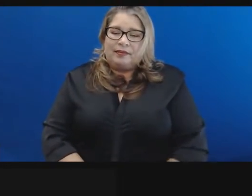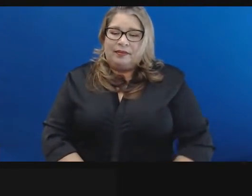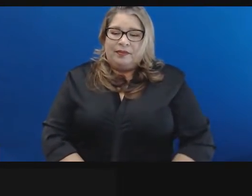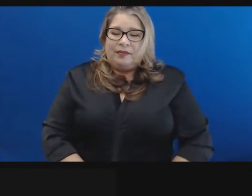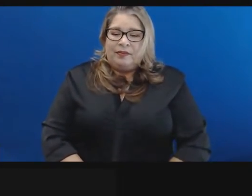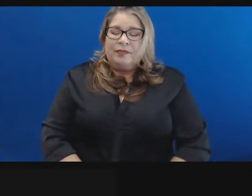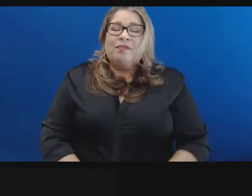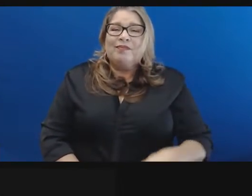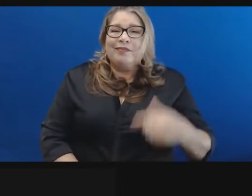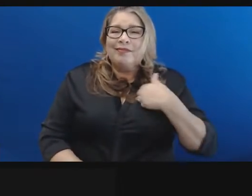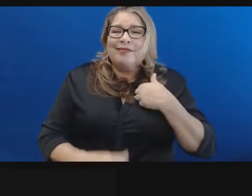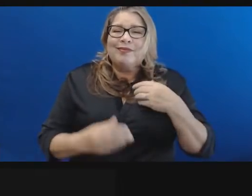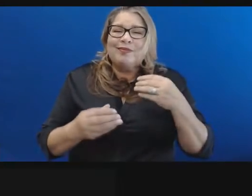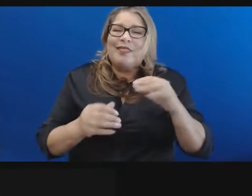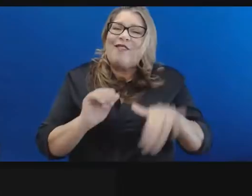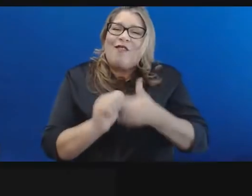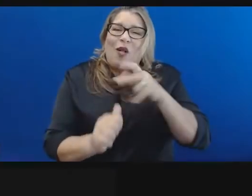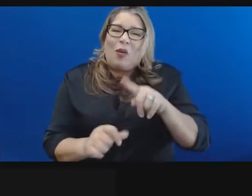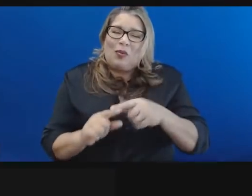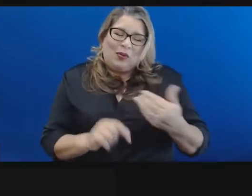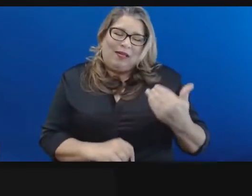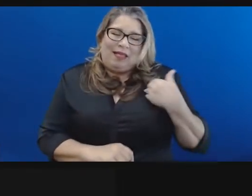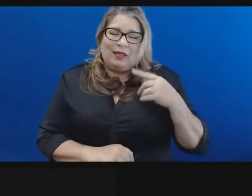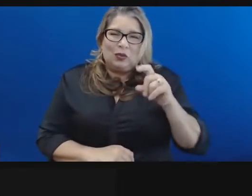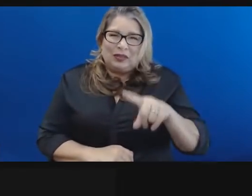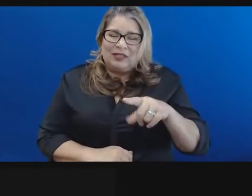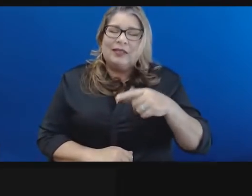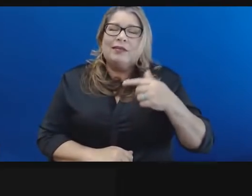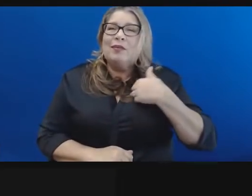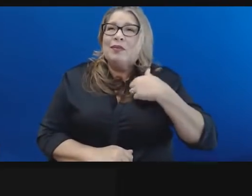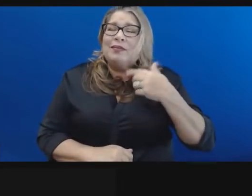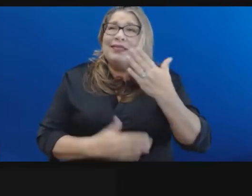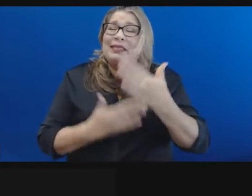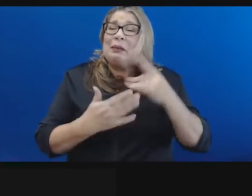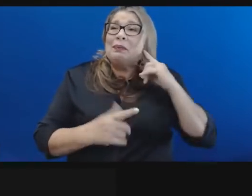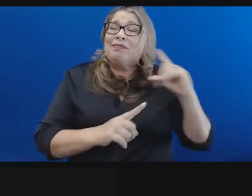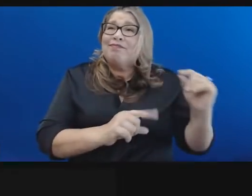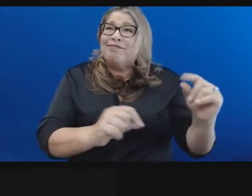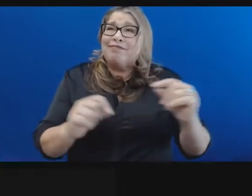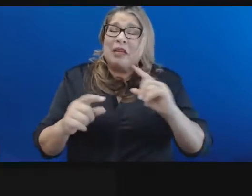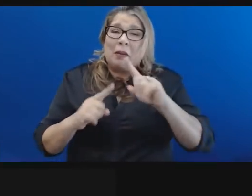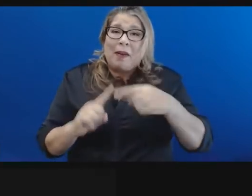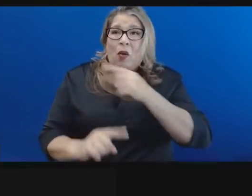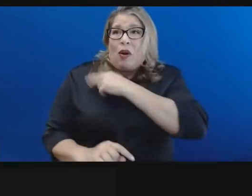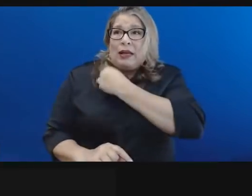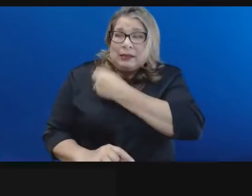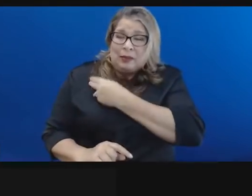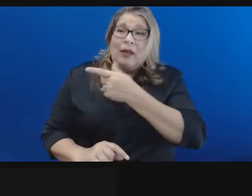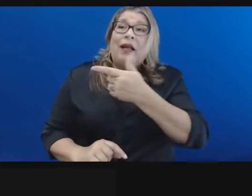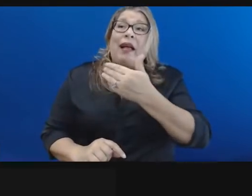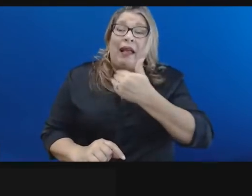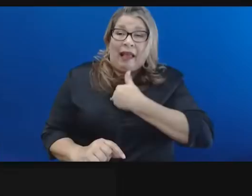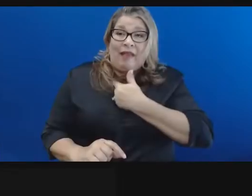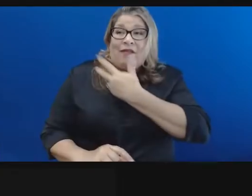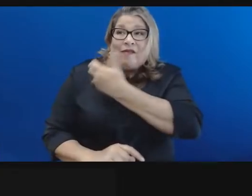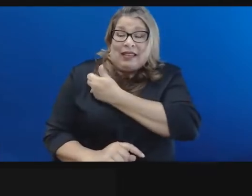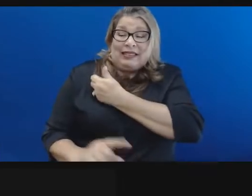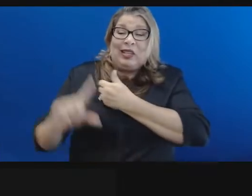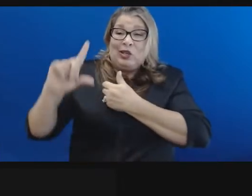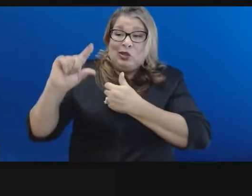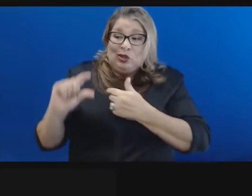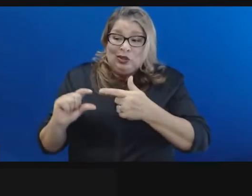doses and sort of scrambling to figure out how to distribute them. Do we think having these vaccine, super centers like Dodger Stadium will